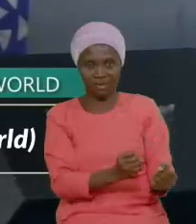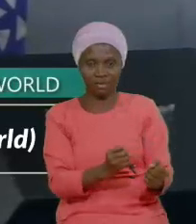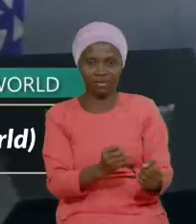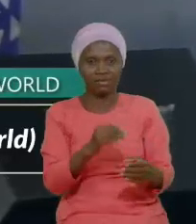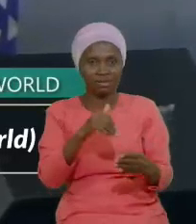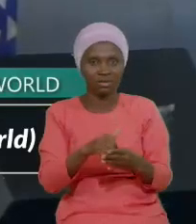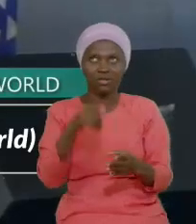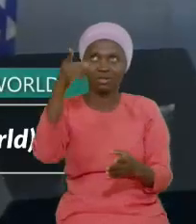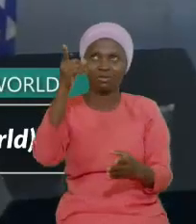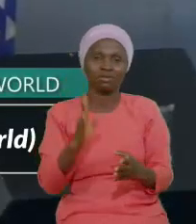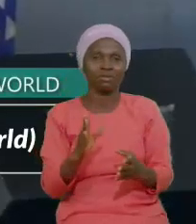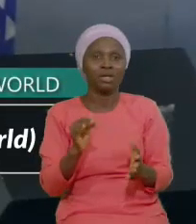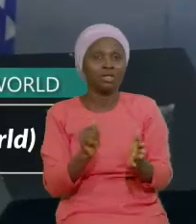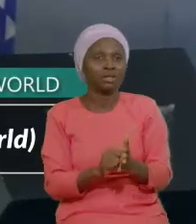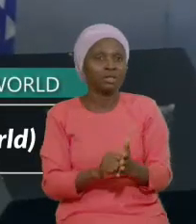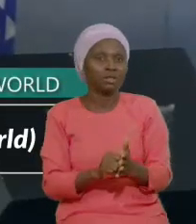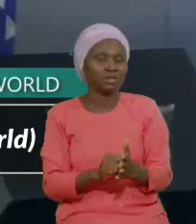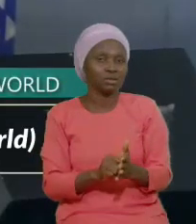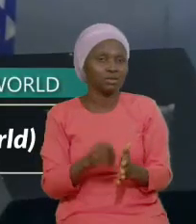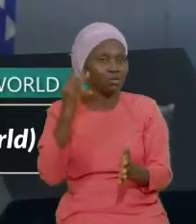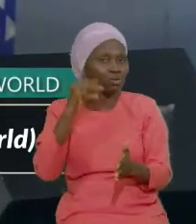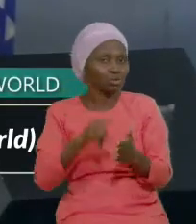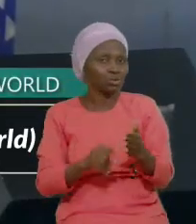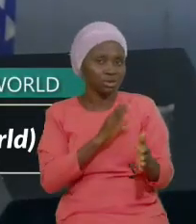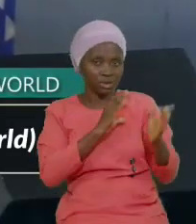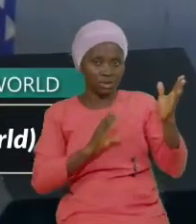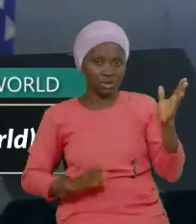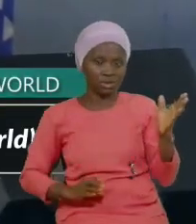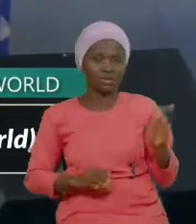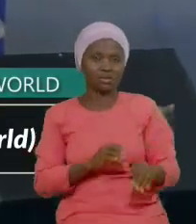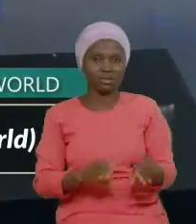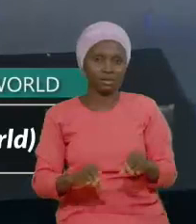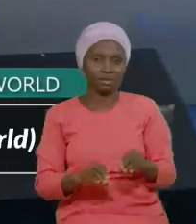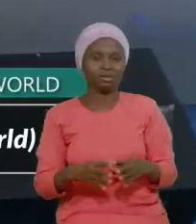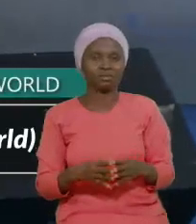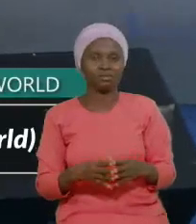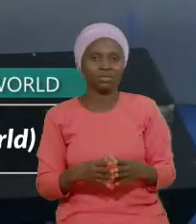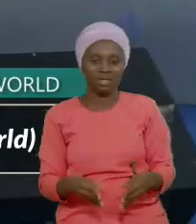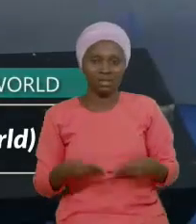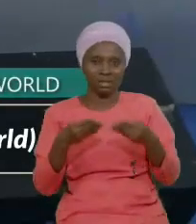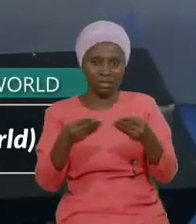That's what Christ did. Give. Give your heart to